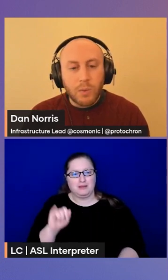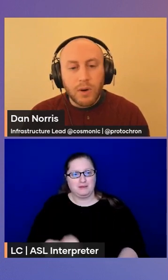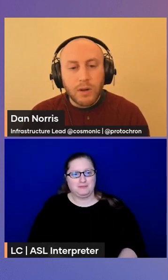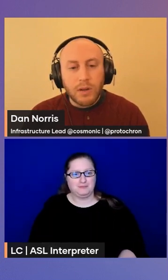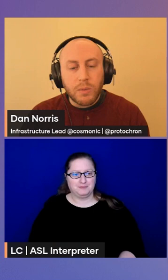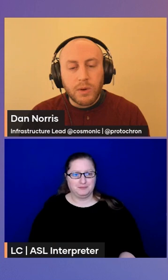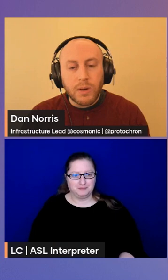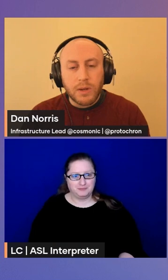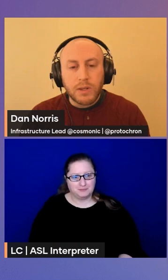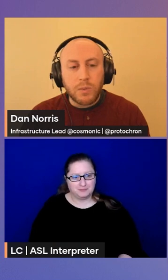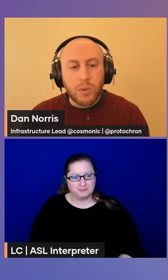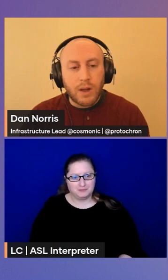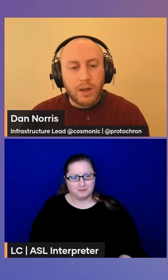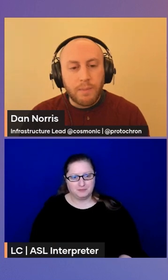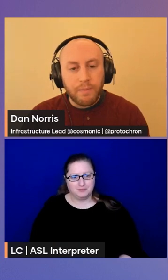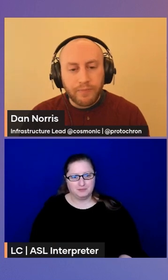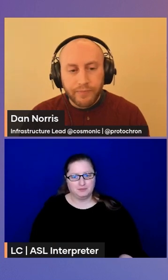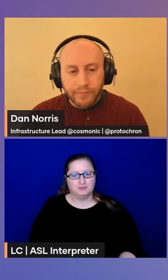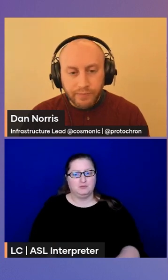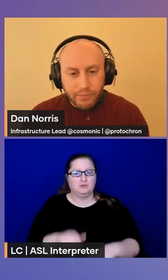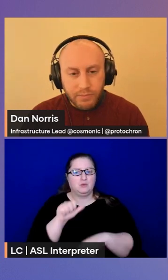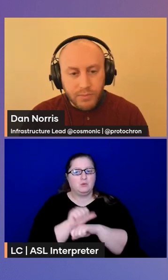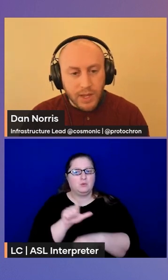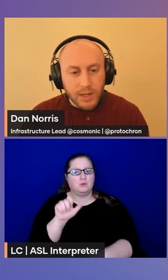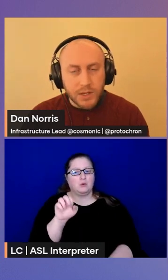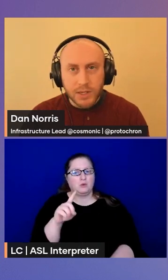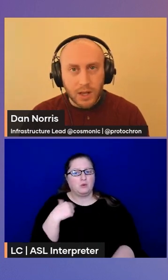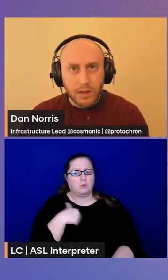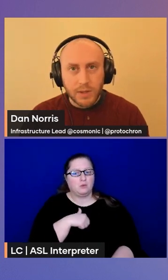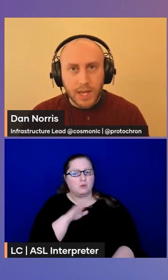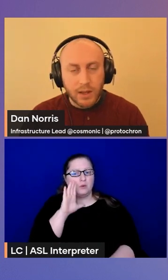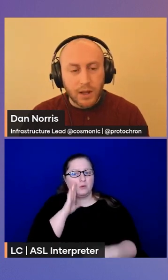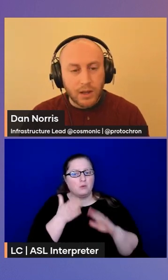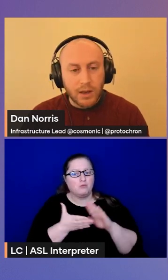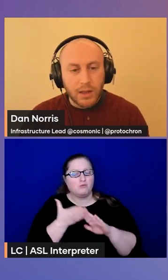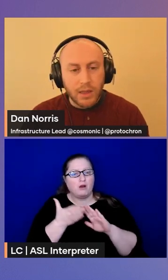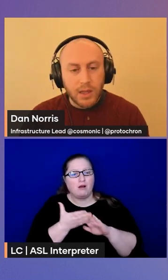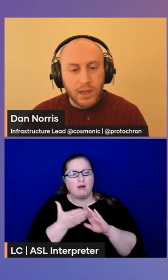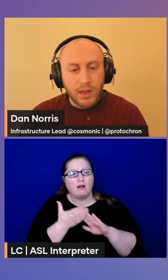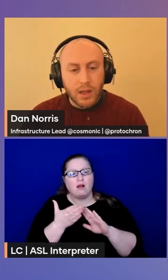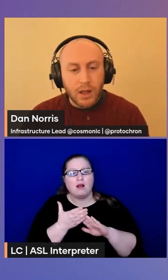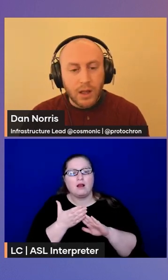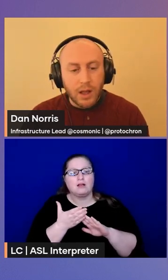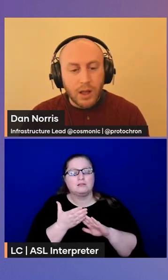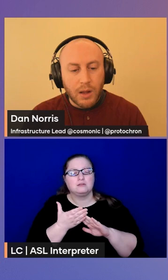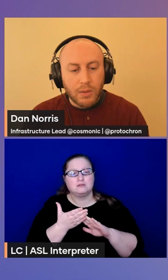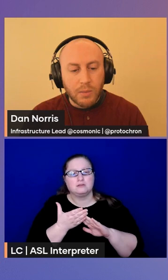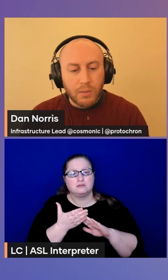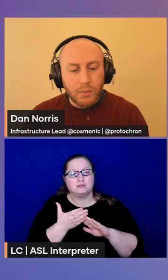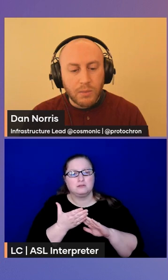So the workload we're going to run is just kind of a take on the